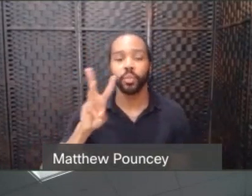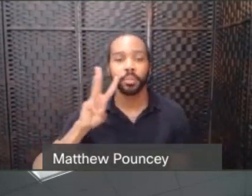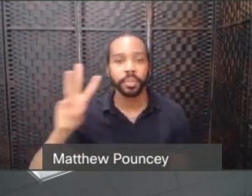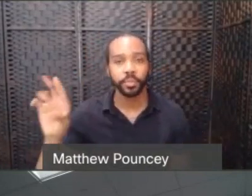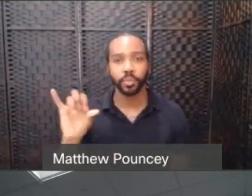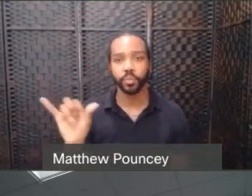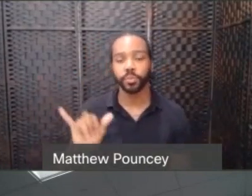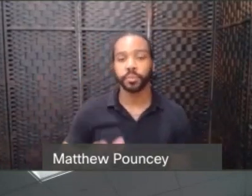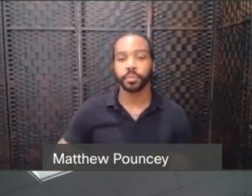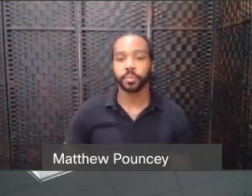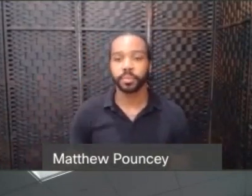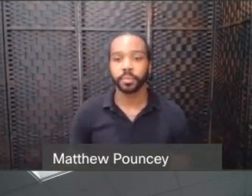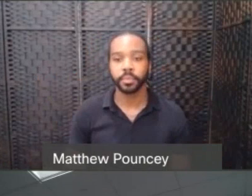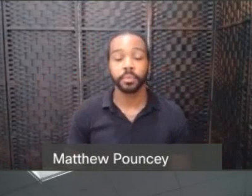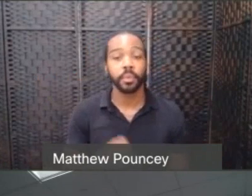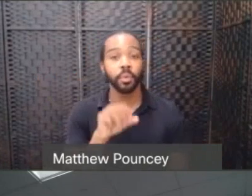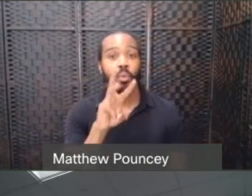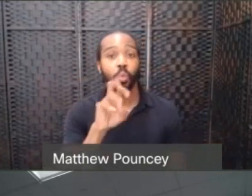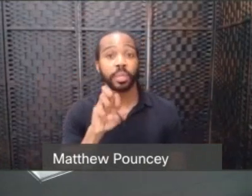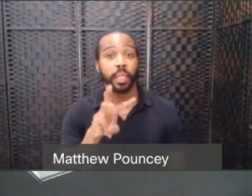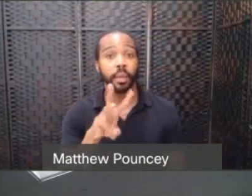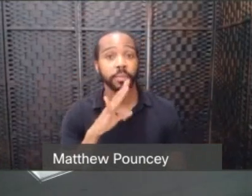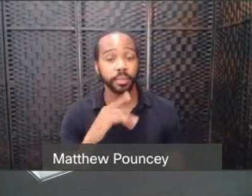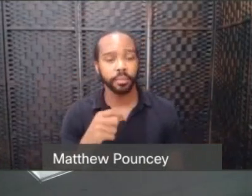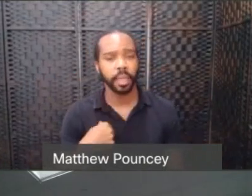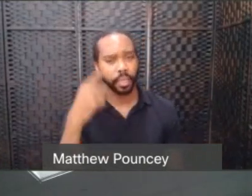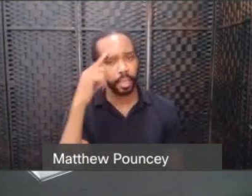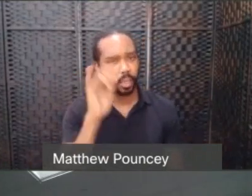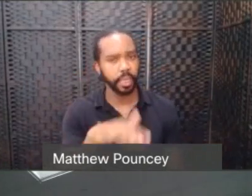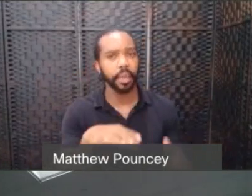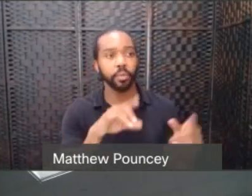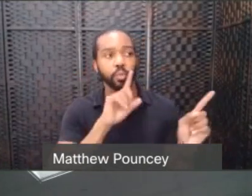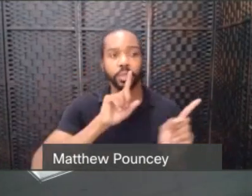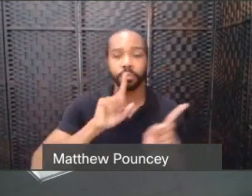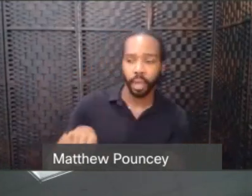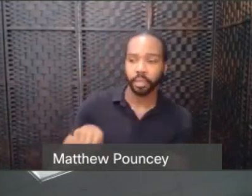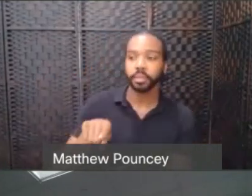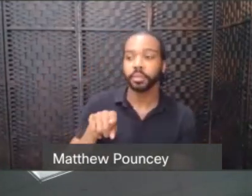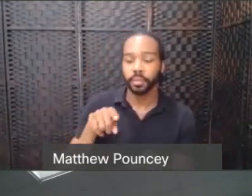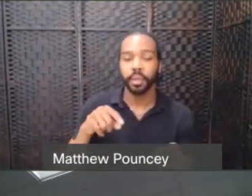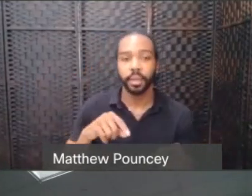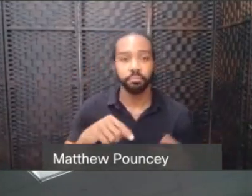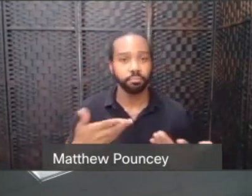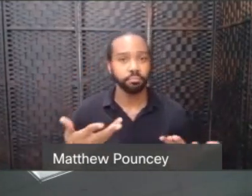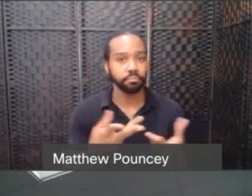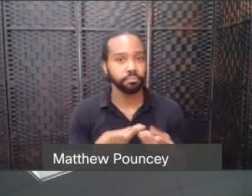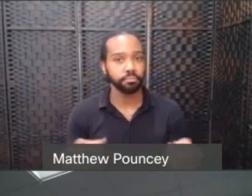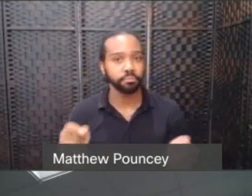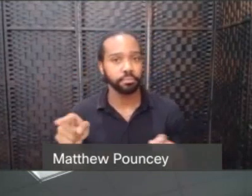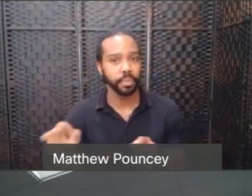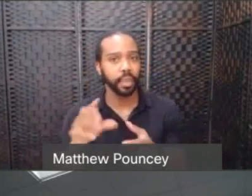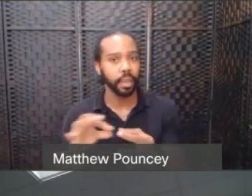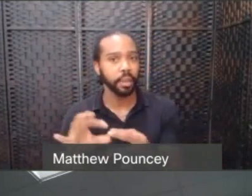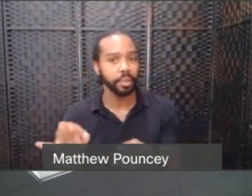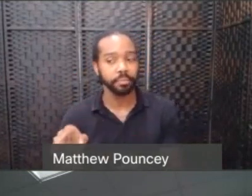So I think that comment answers I'm sorry, I think that response answers the comment.